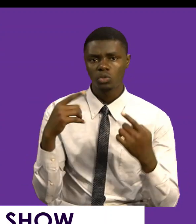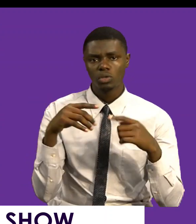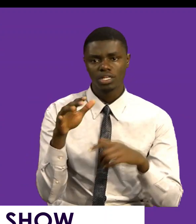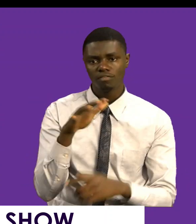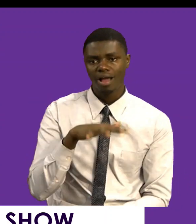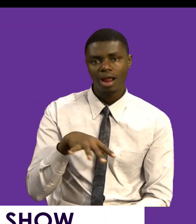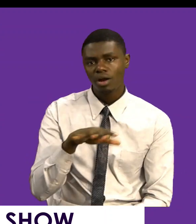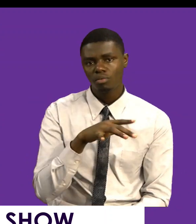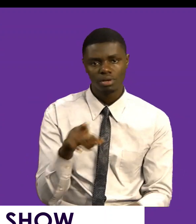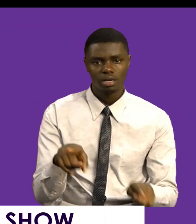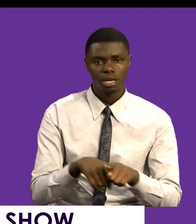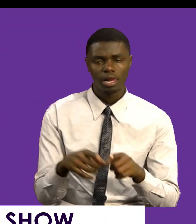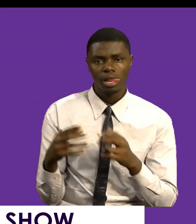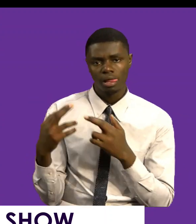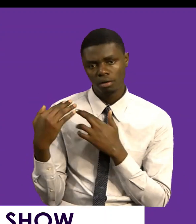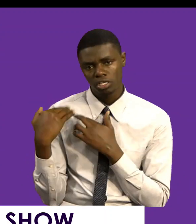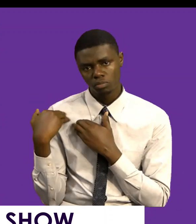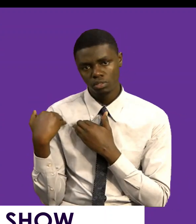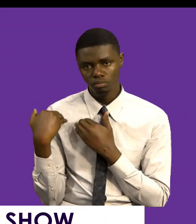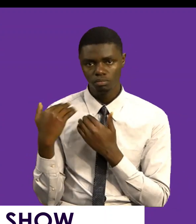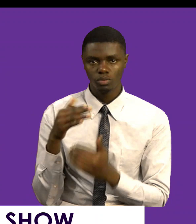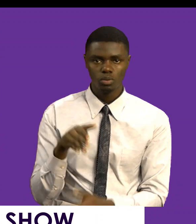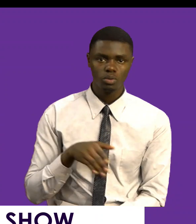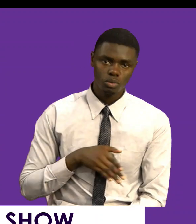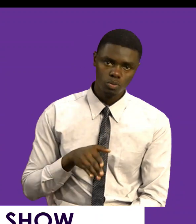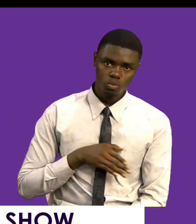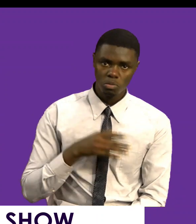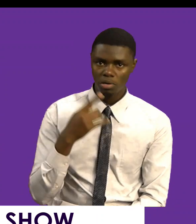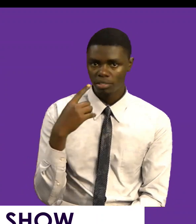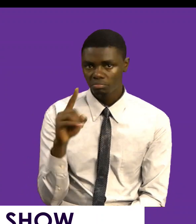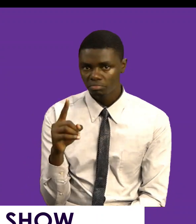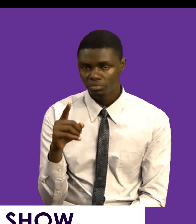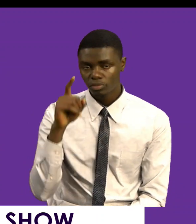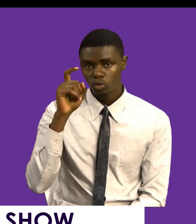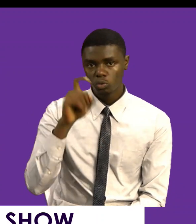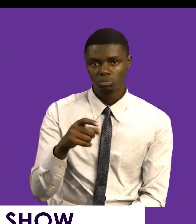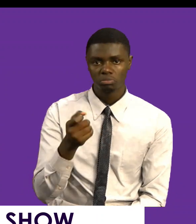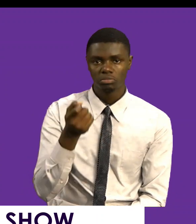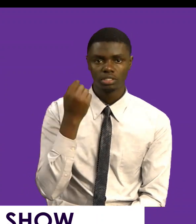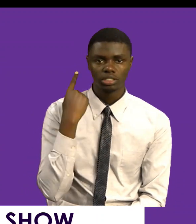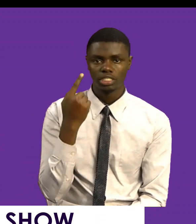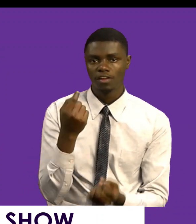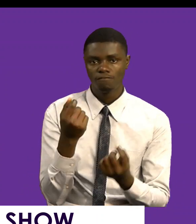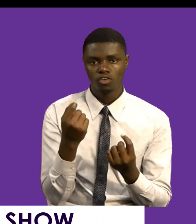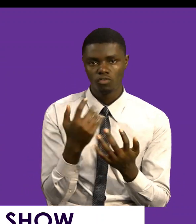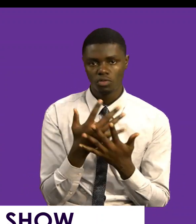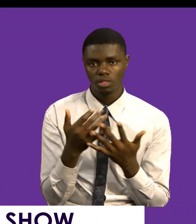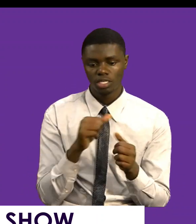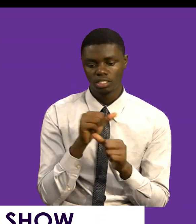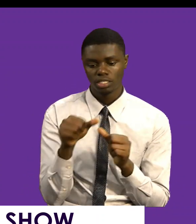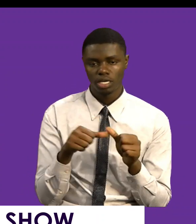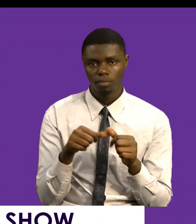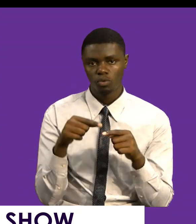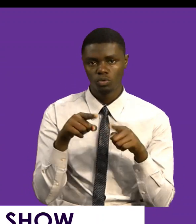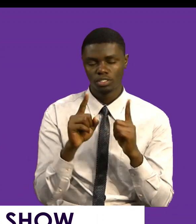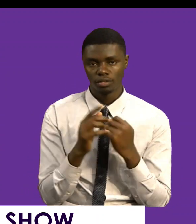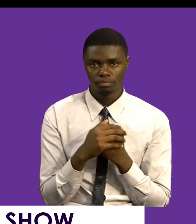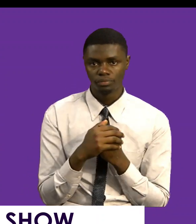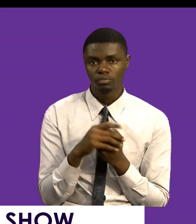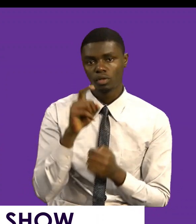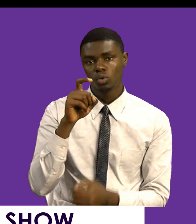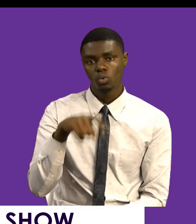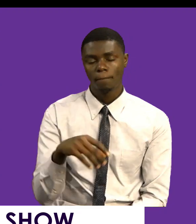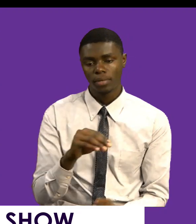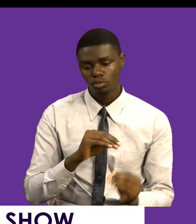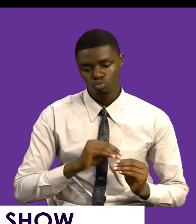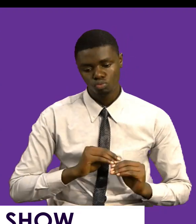the responsible woman that you need to be? You need to understand a few things about you. You need